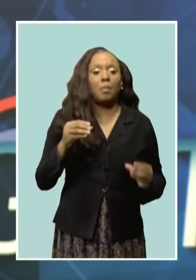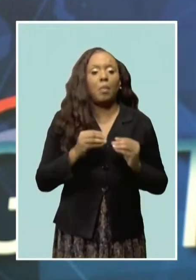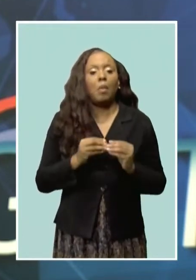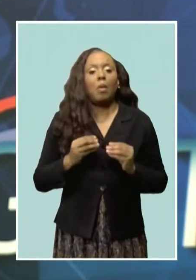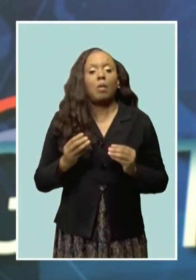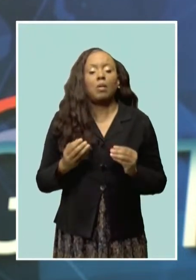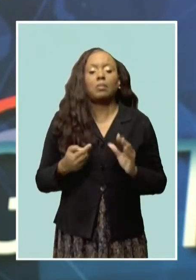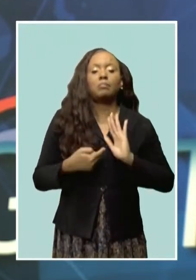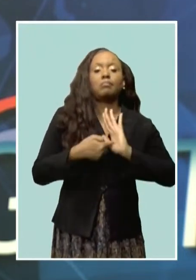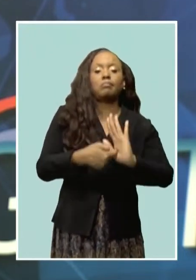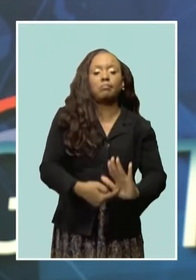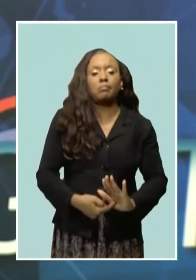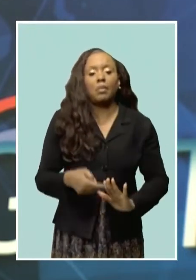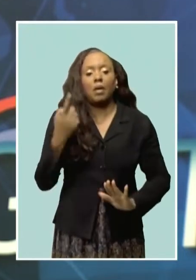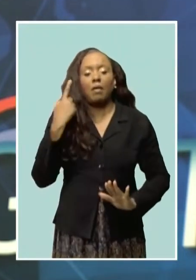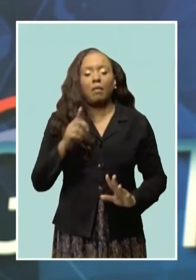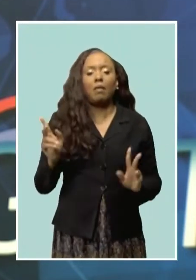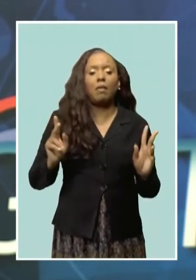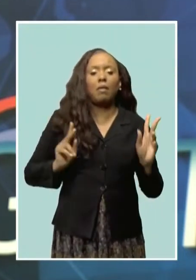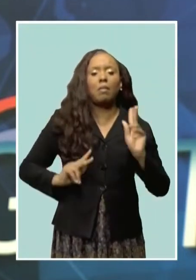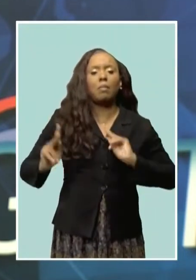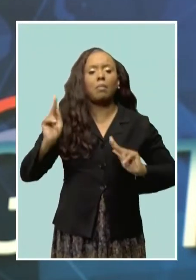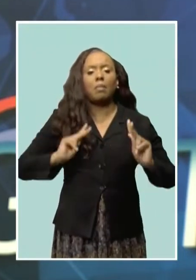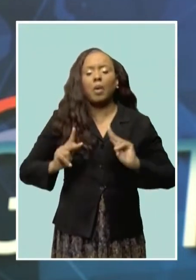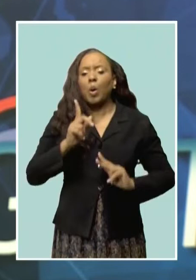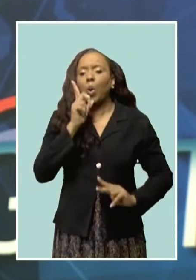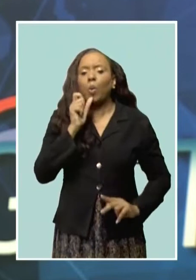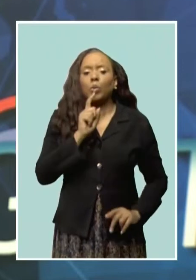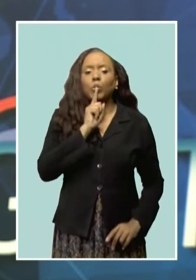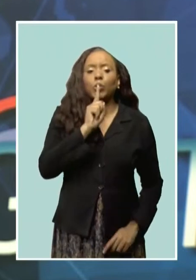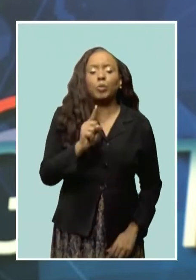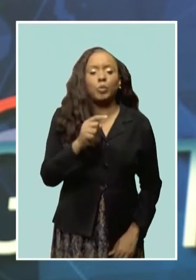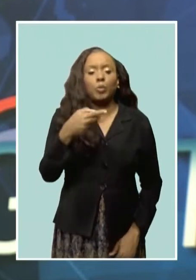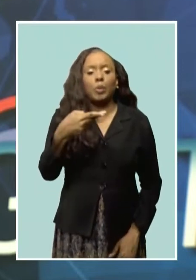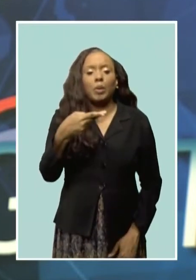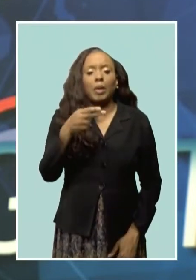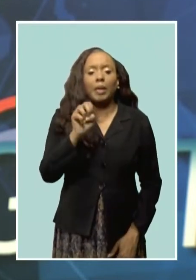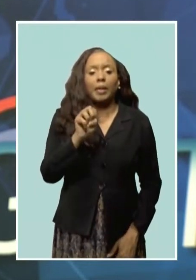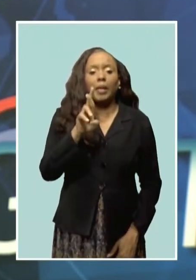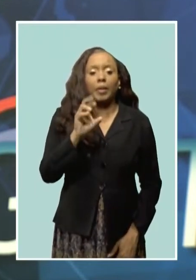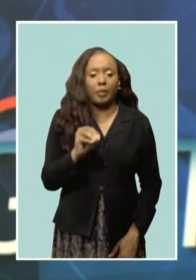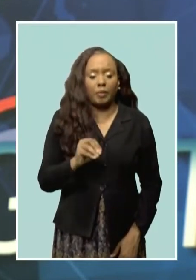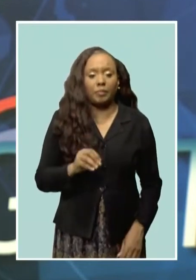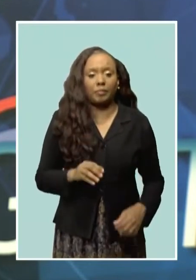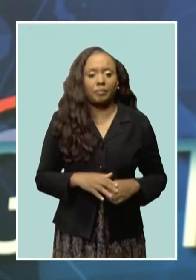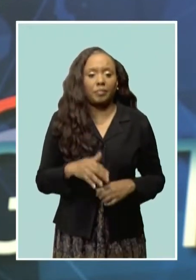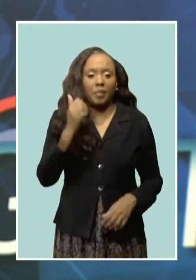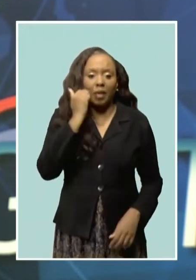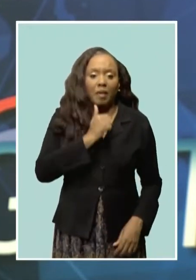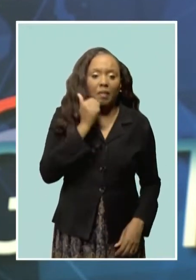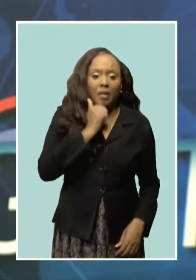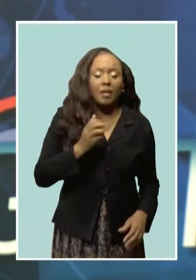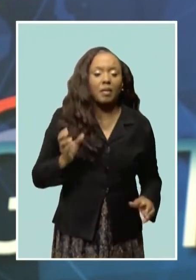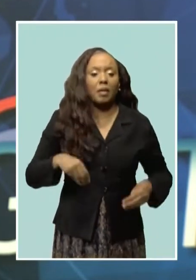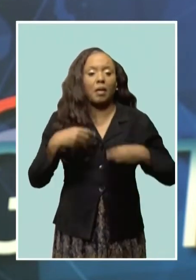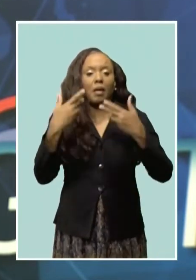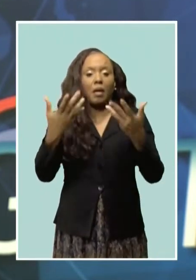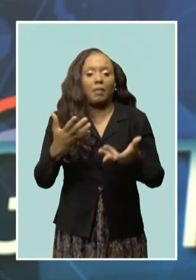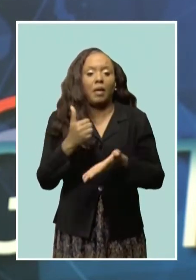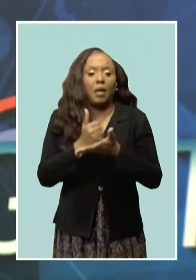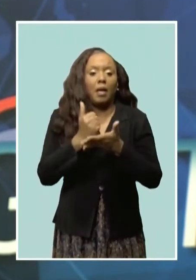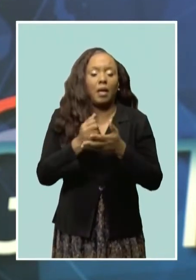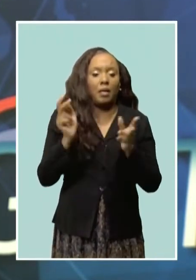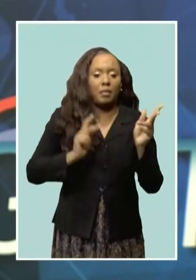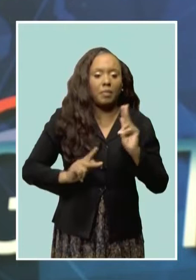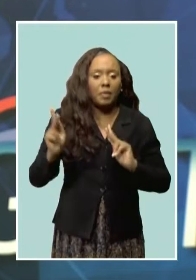given to fire officers for their heroic acts. He notes that officers go out on a limb daily in offering to help people in distress